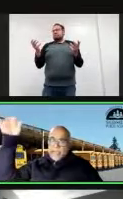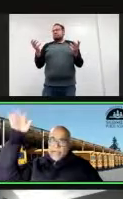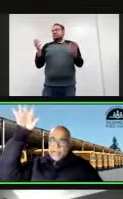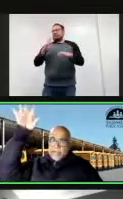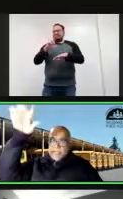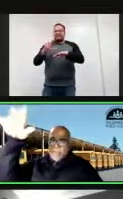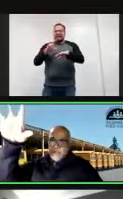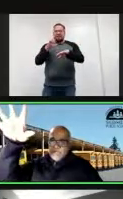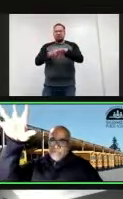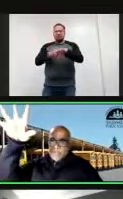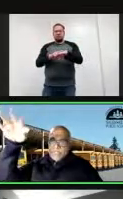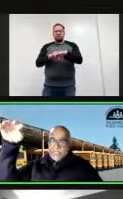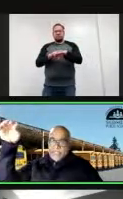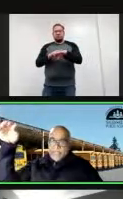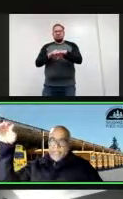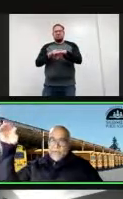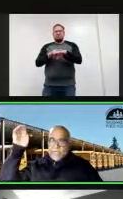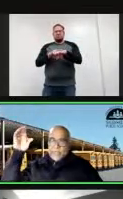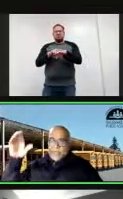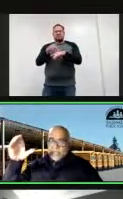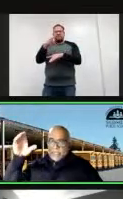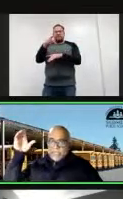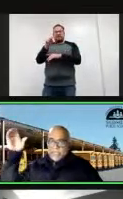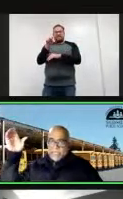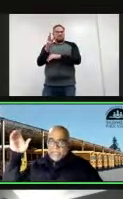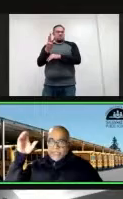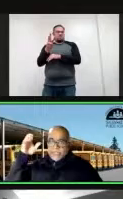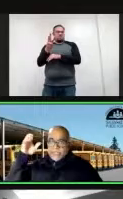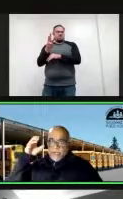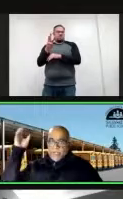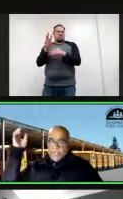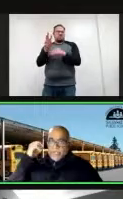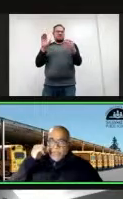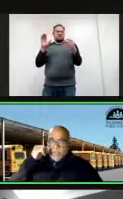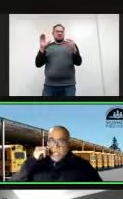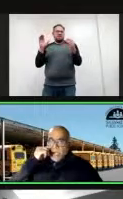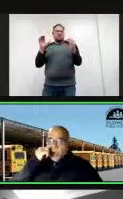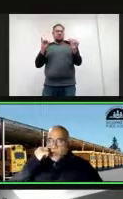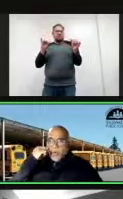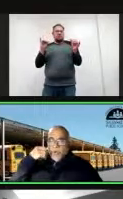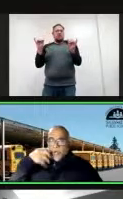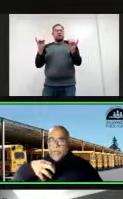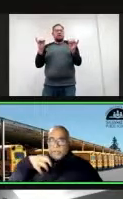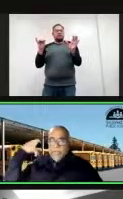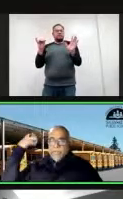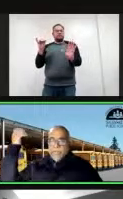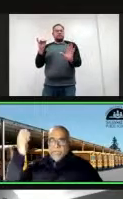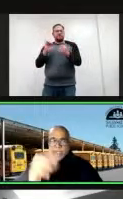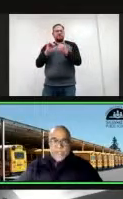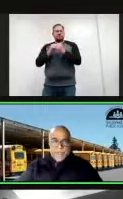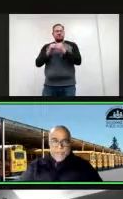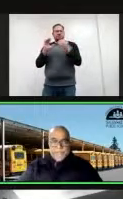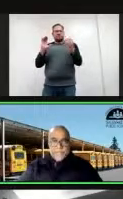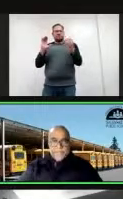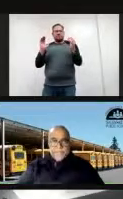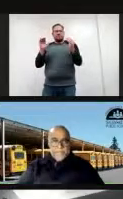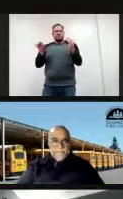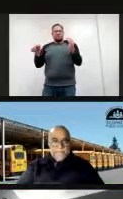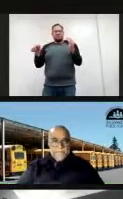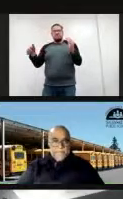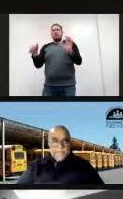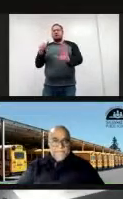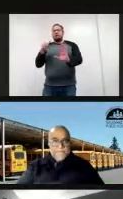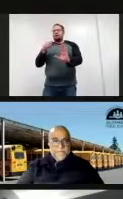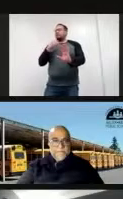nationally or Pacific Northwest for a similar size district, how does it compare? How do you compare to others? I am going to